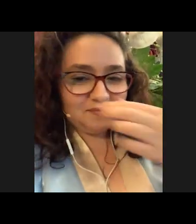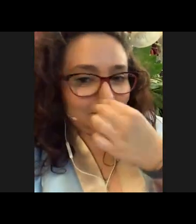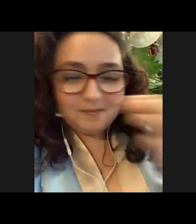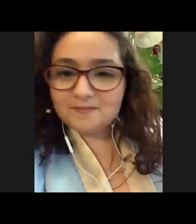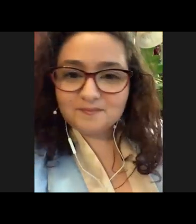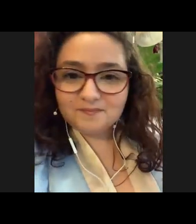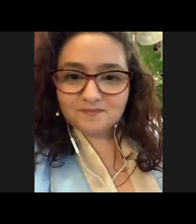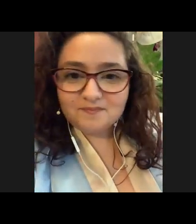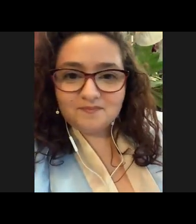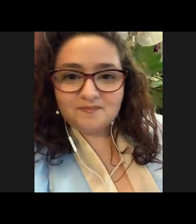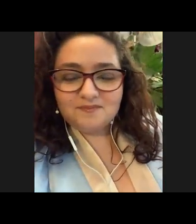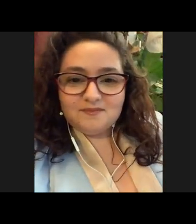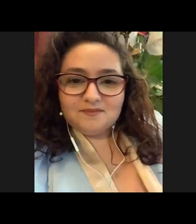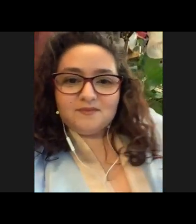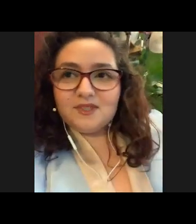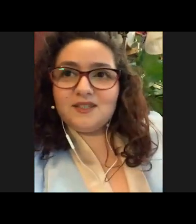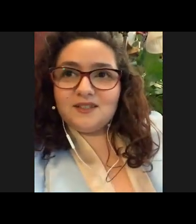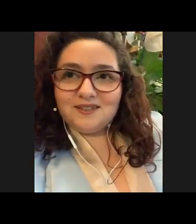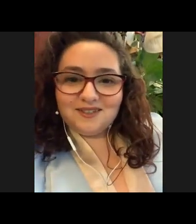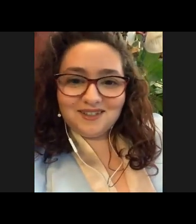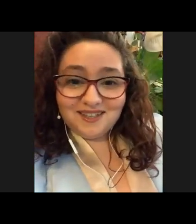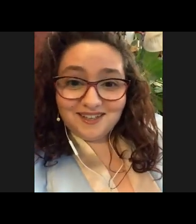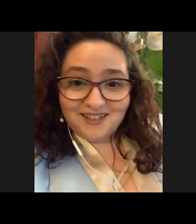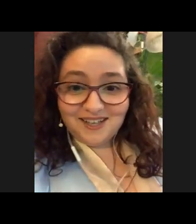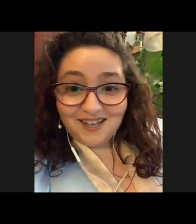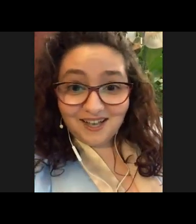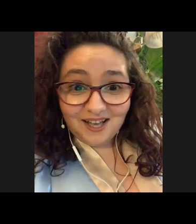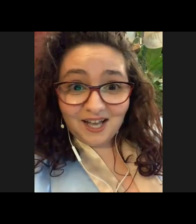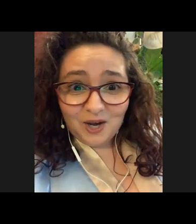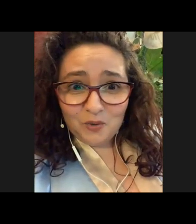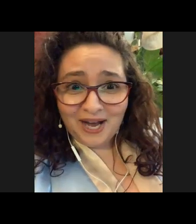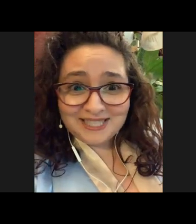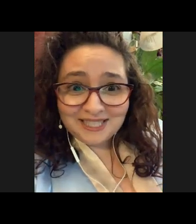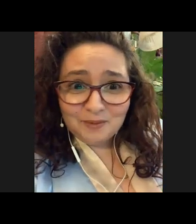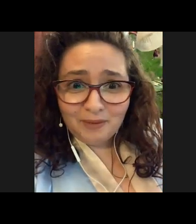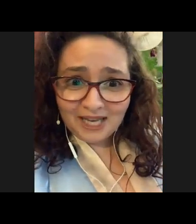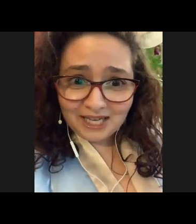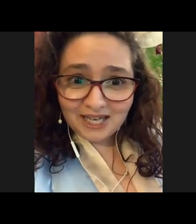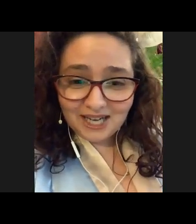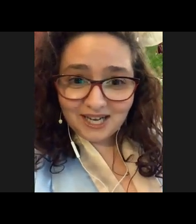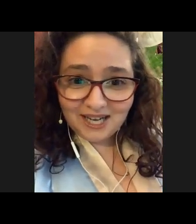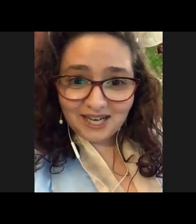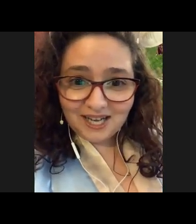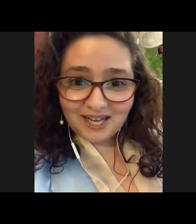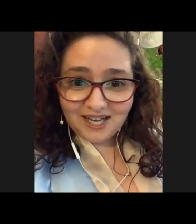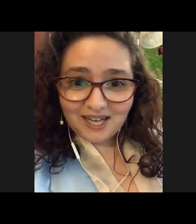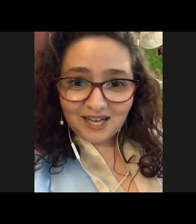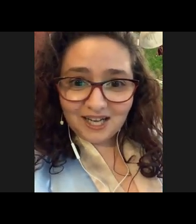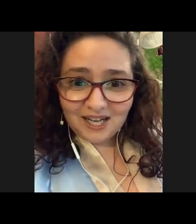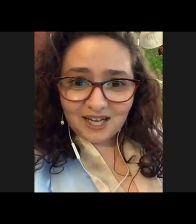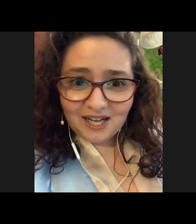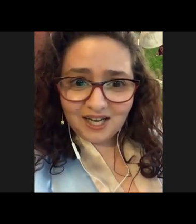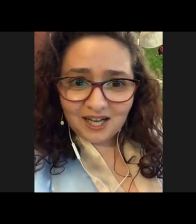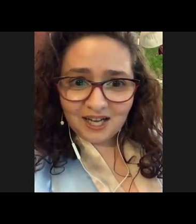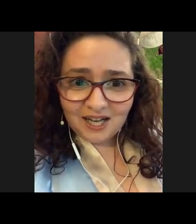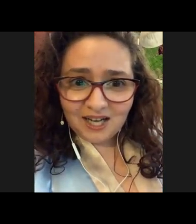I'm running away from people. I just couldn't do it. You'll have to tell. What? Me? And it's even